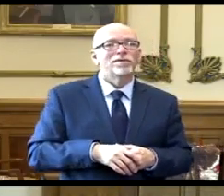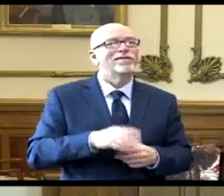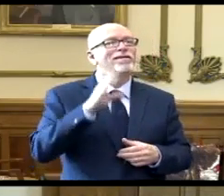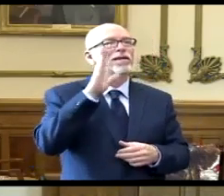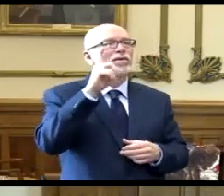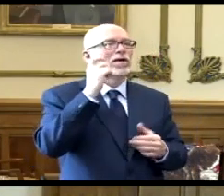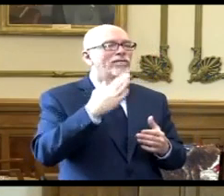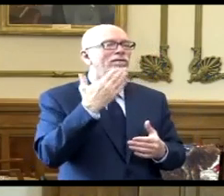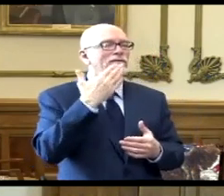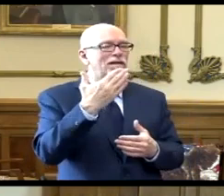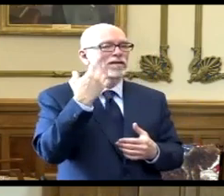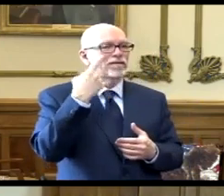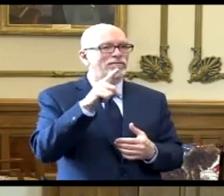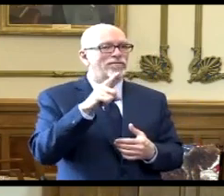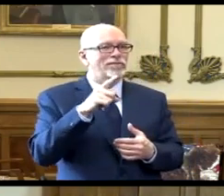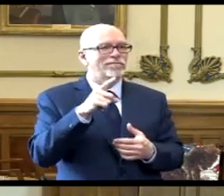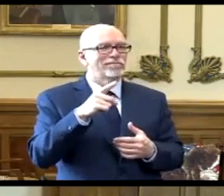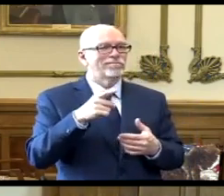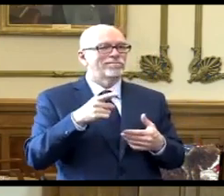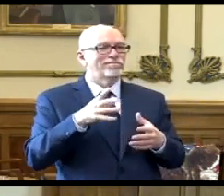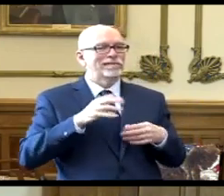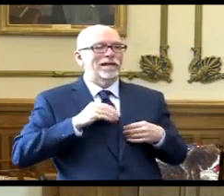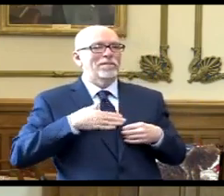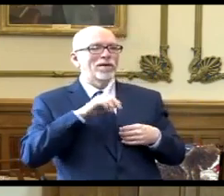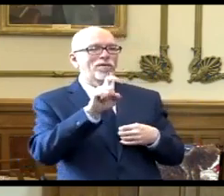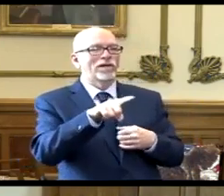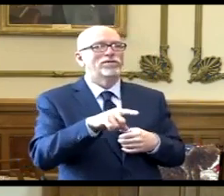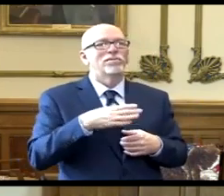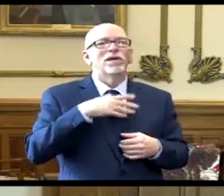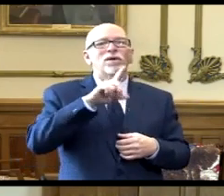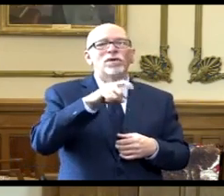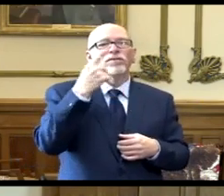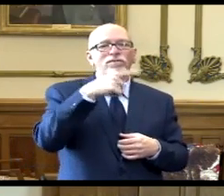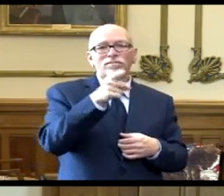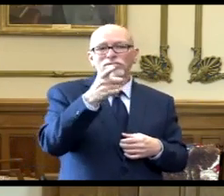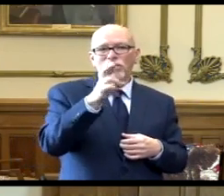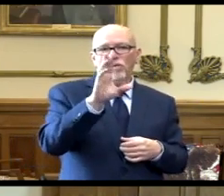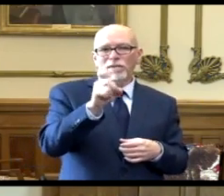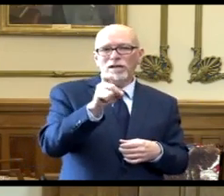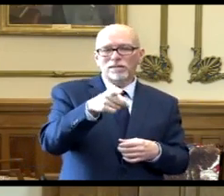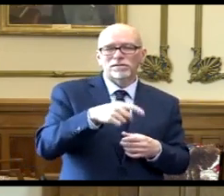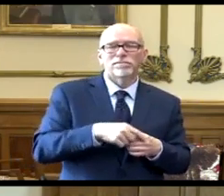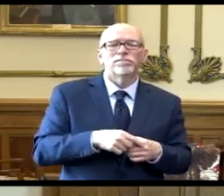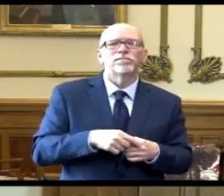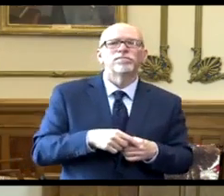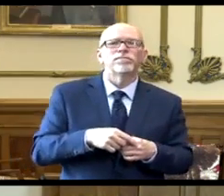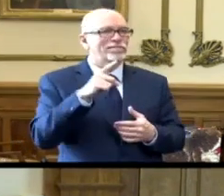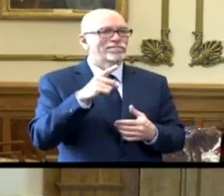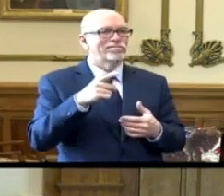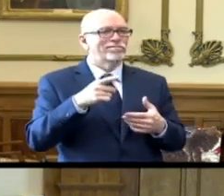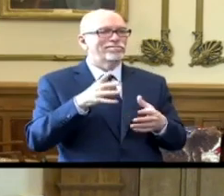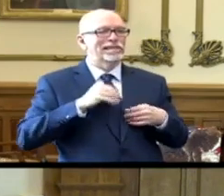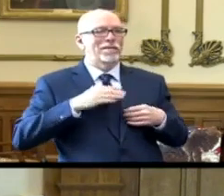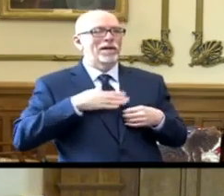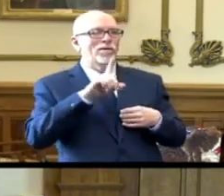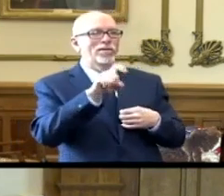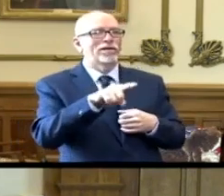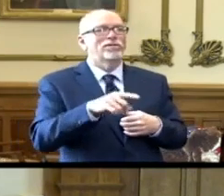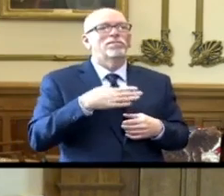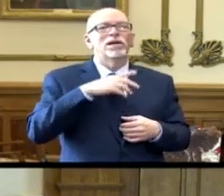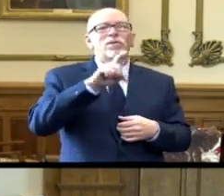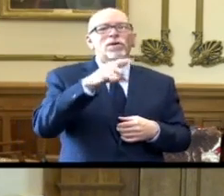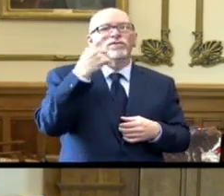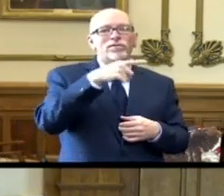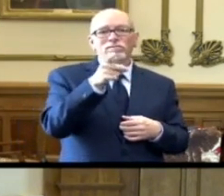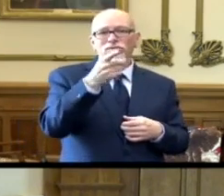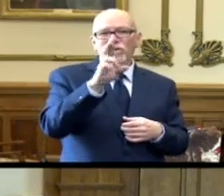Hello, Governor. Thanks for letting me ask you guys a question here. Sure. My question is actually for Dr. Box, a little bit unrelated to the topic here. Sure. My question is